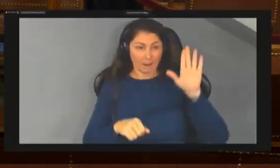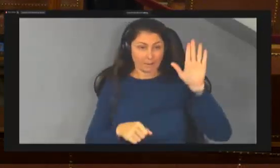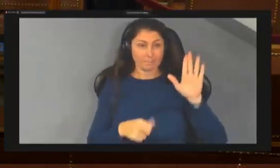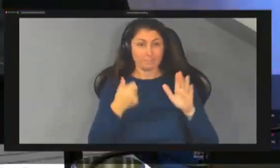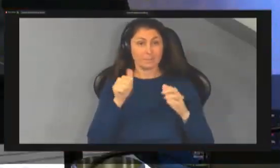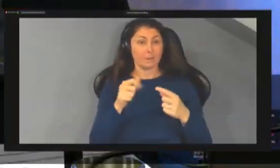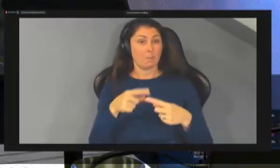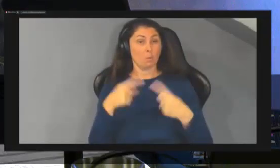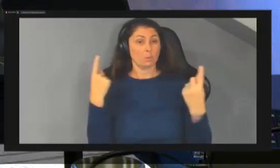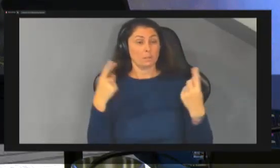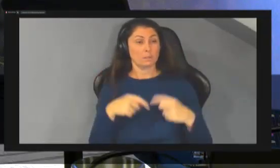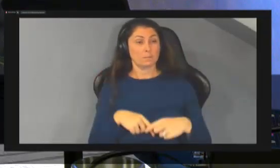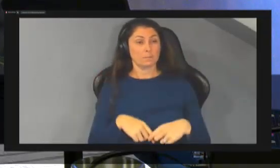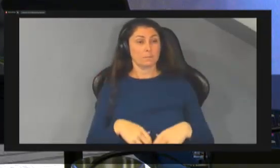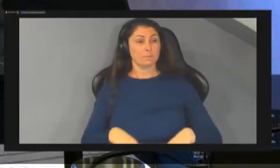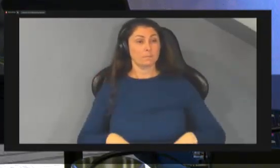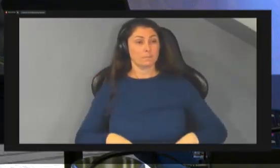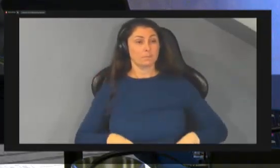opposed?